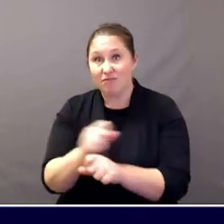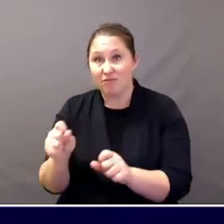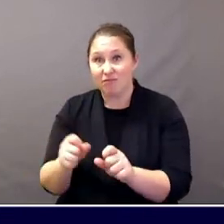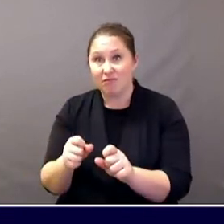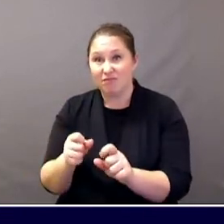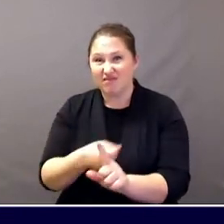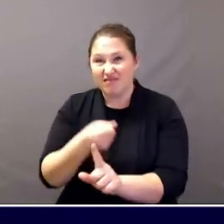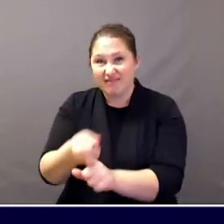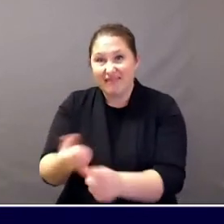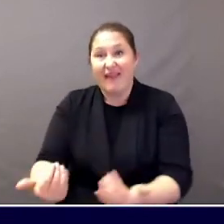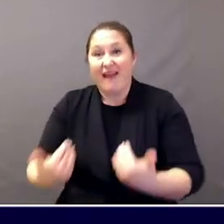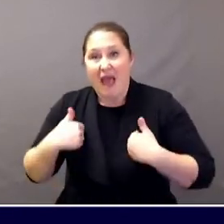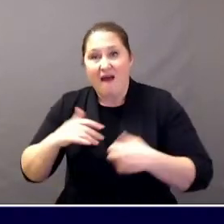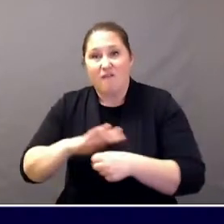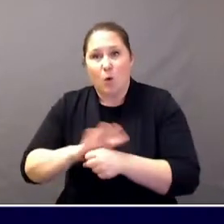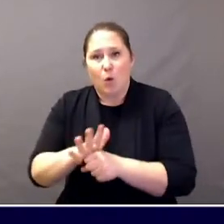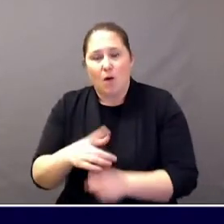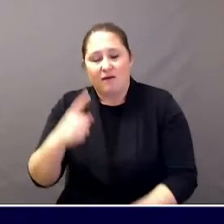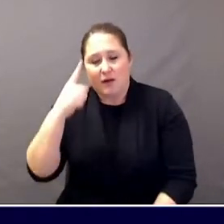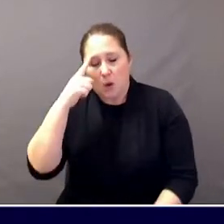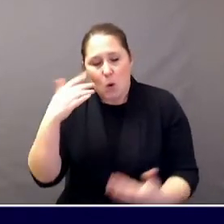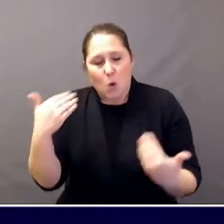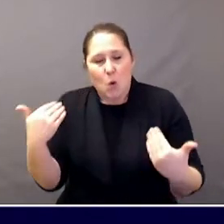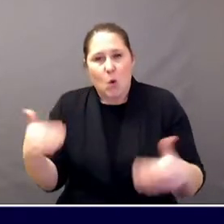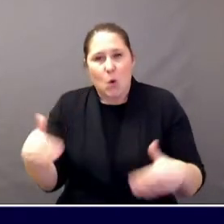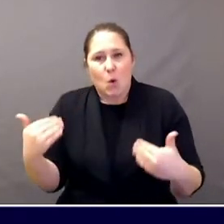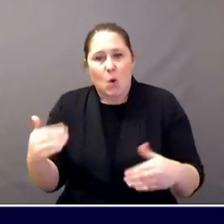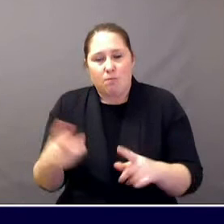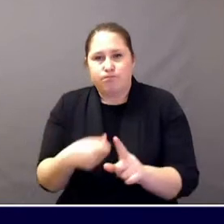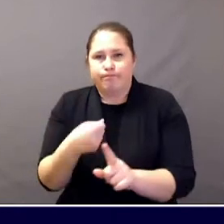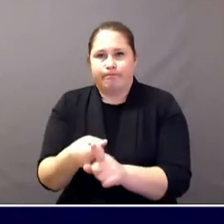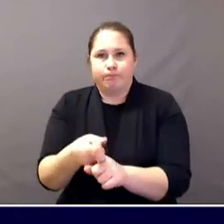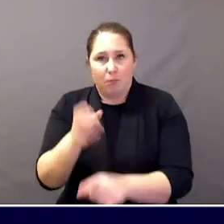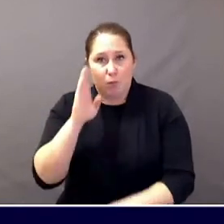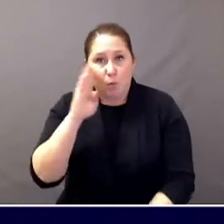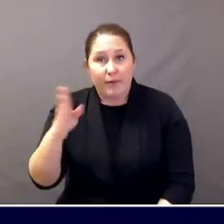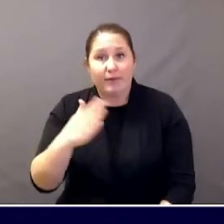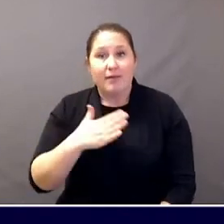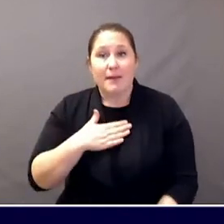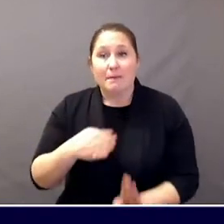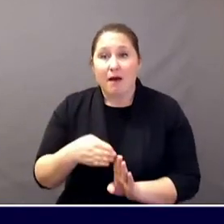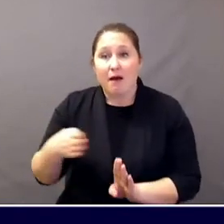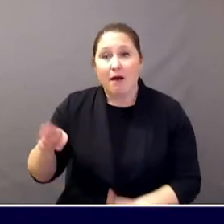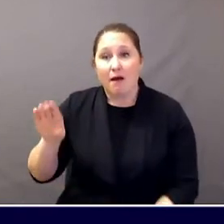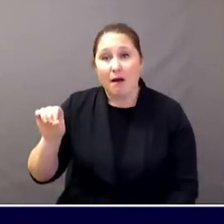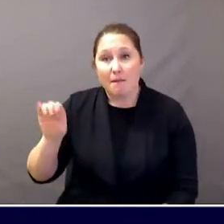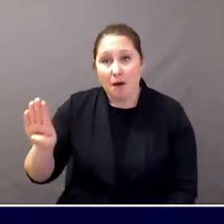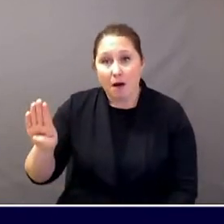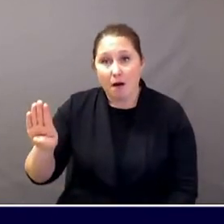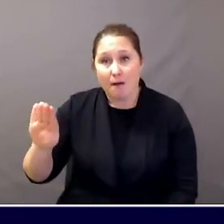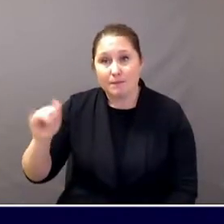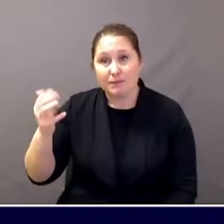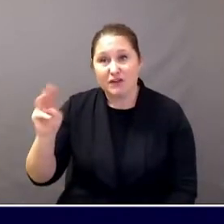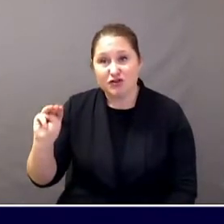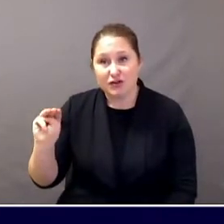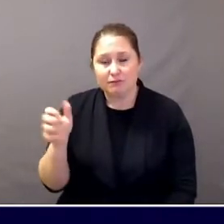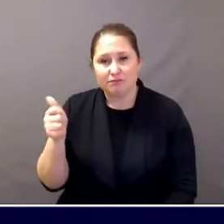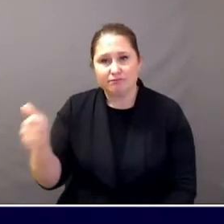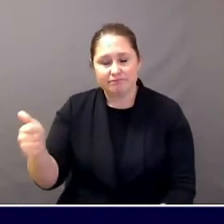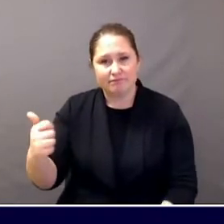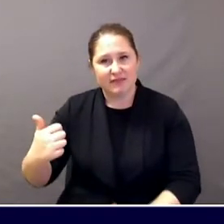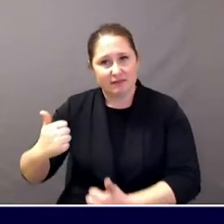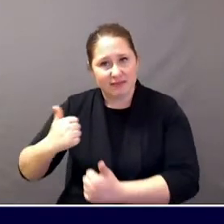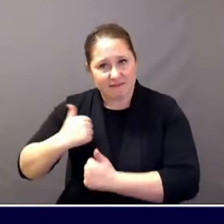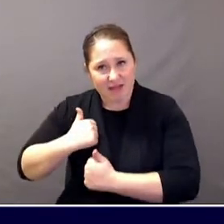catch the virus. And I worry about people like my neighbors Bob and Jim, who served valiantly in